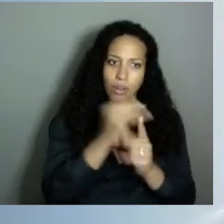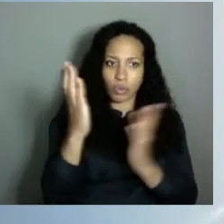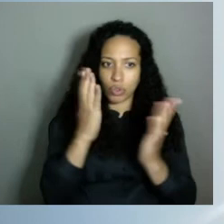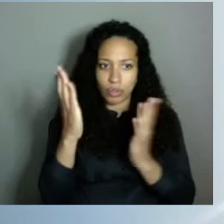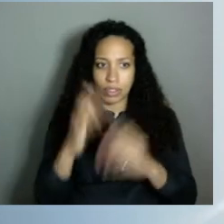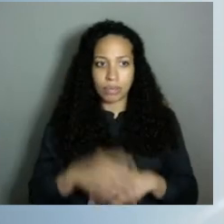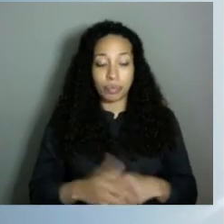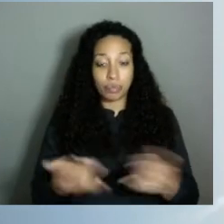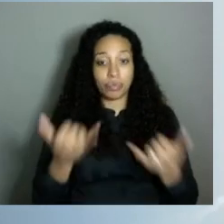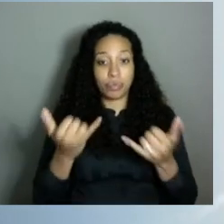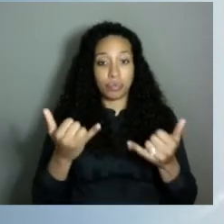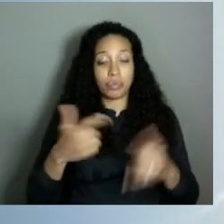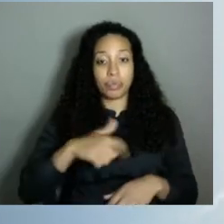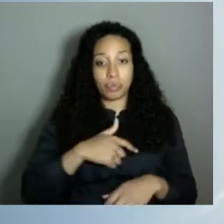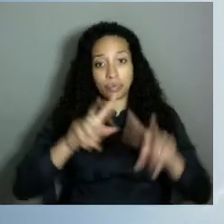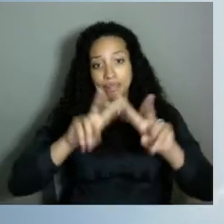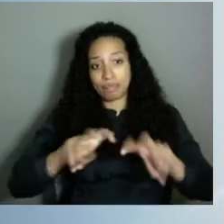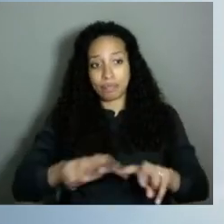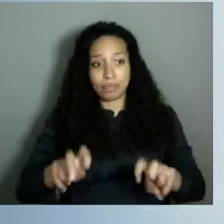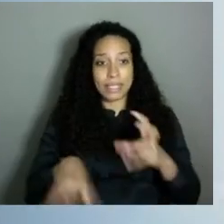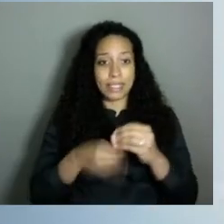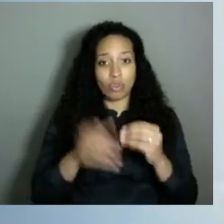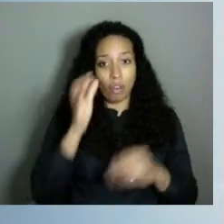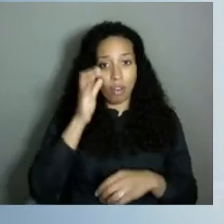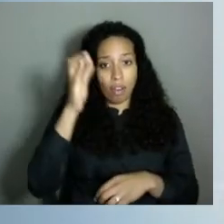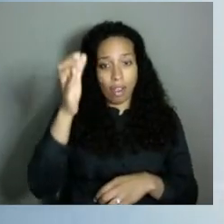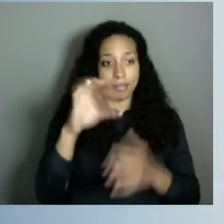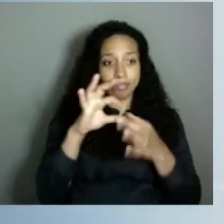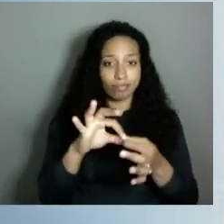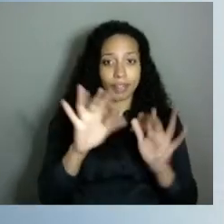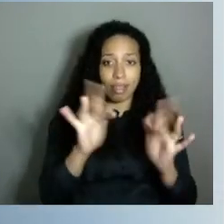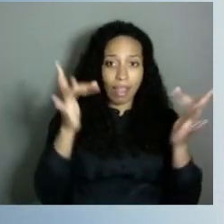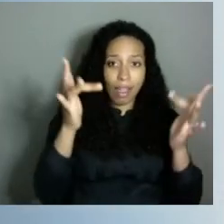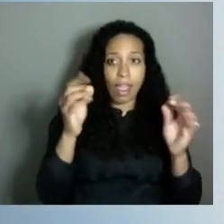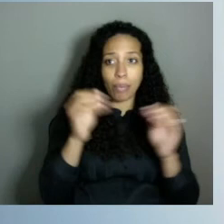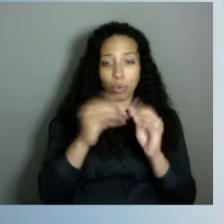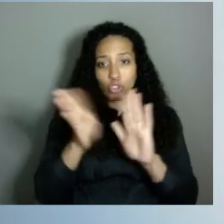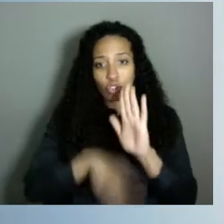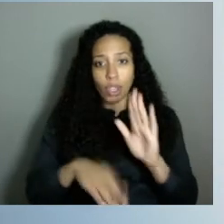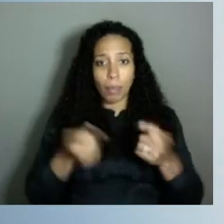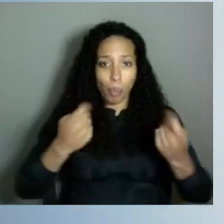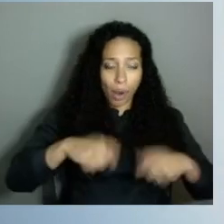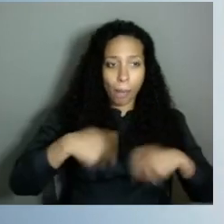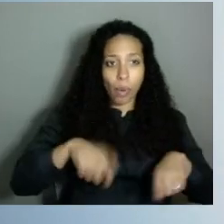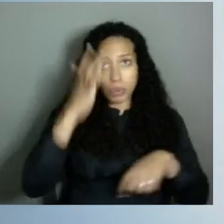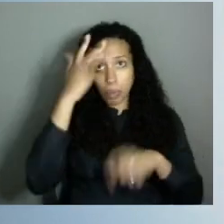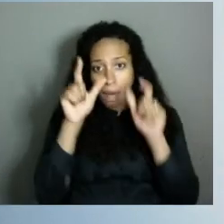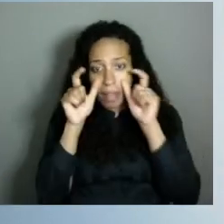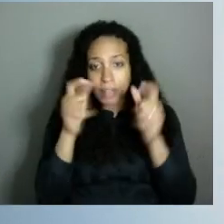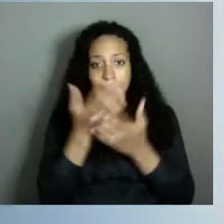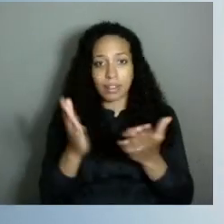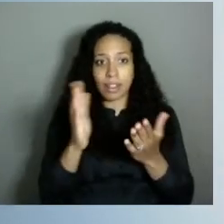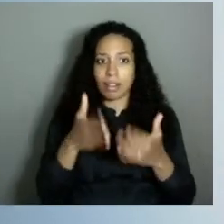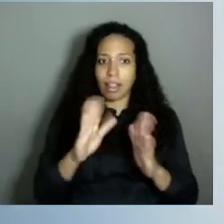we're actually even looking at additional concepts around lighter and cheaper wearables and smart glasses and things that allow us to kind of further broaden